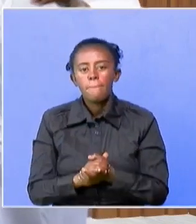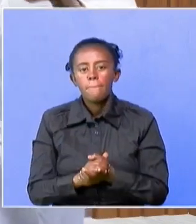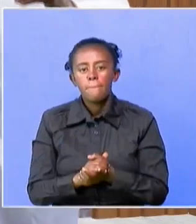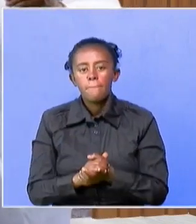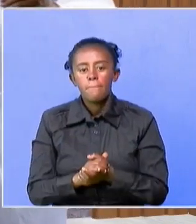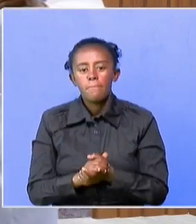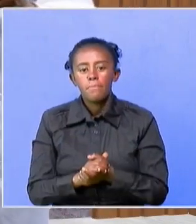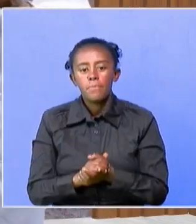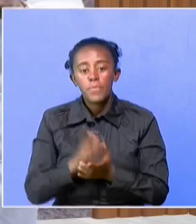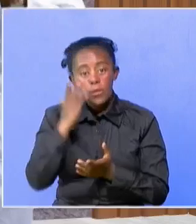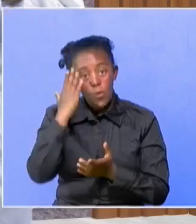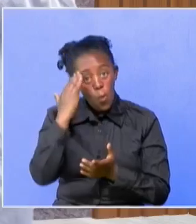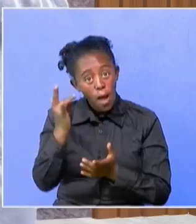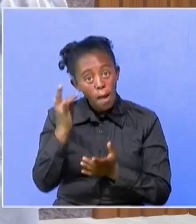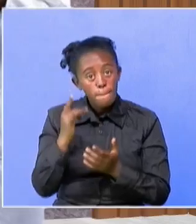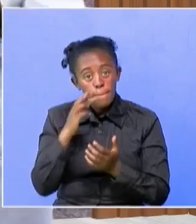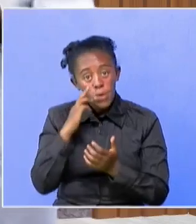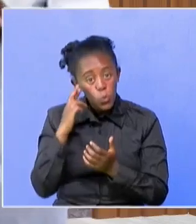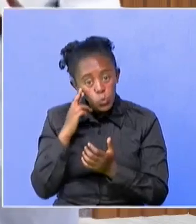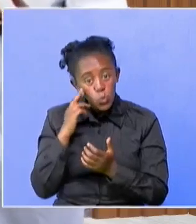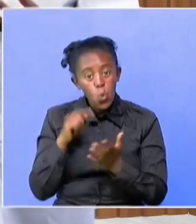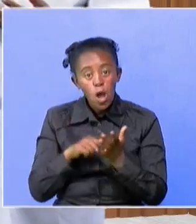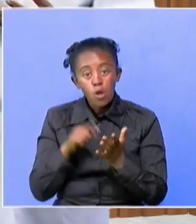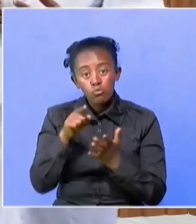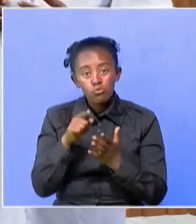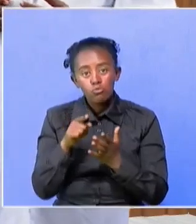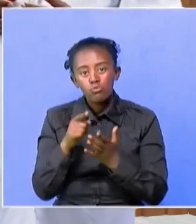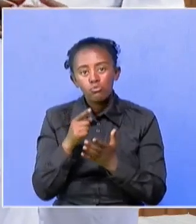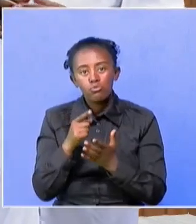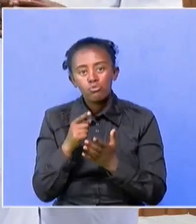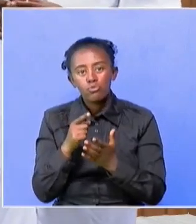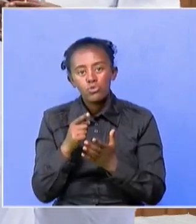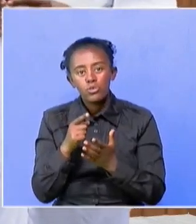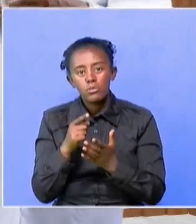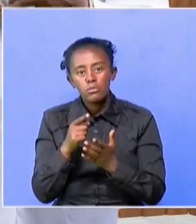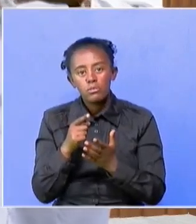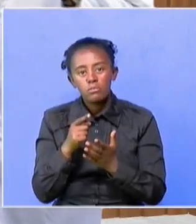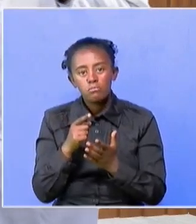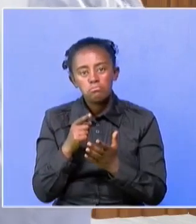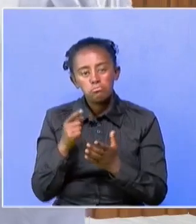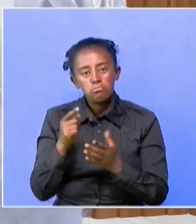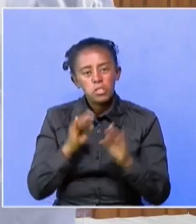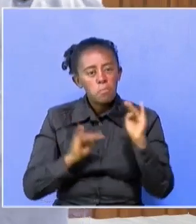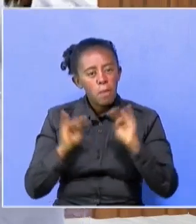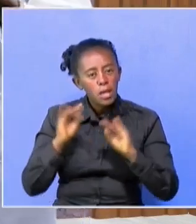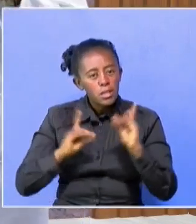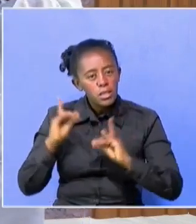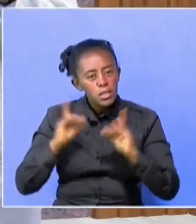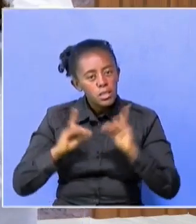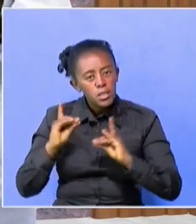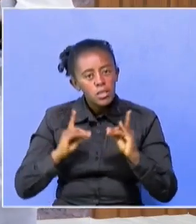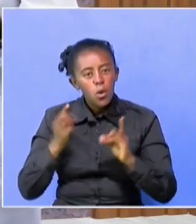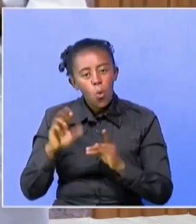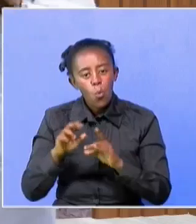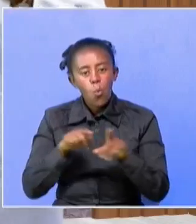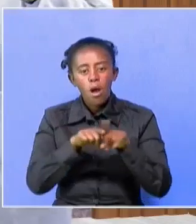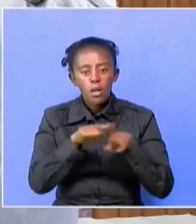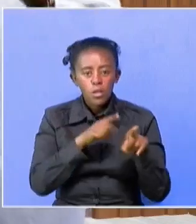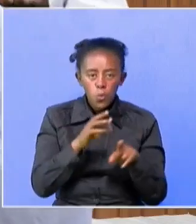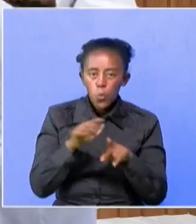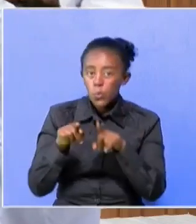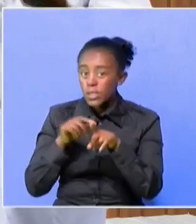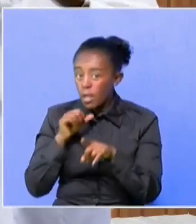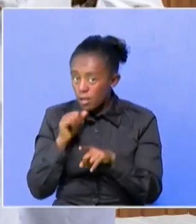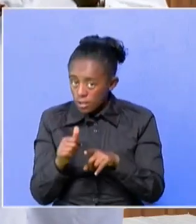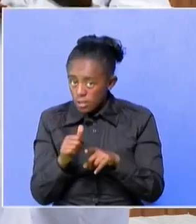That's why, because when you are interacting with a debating form, or while you are agreeing or